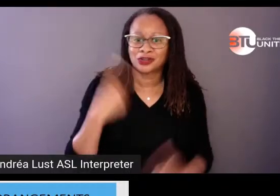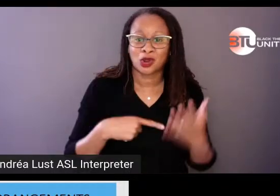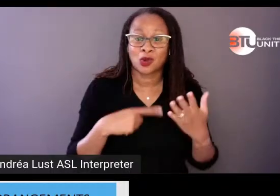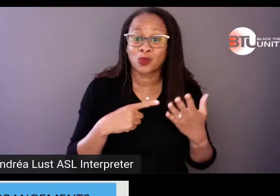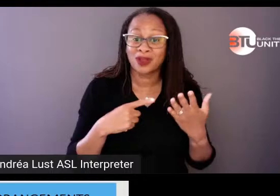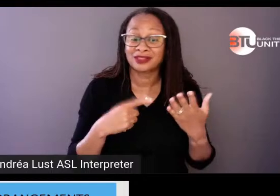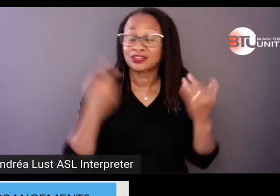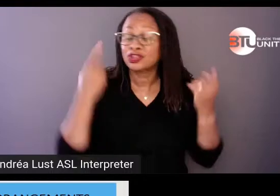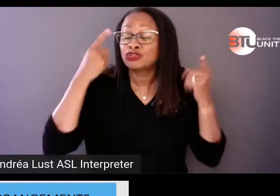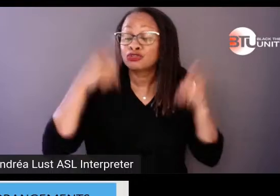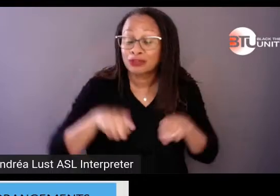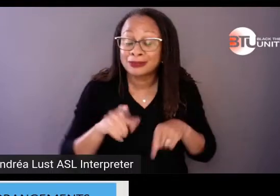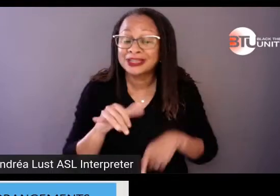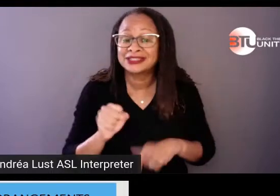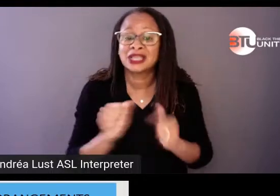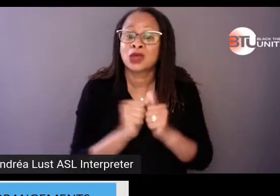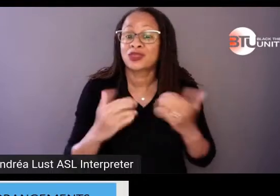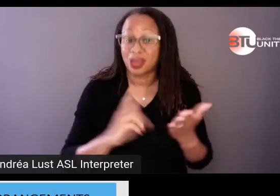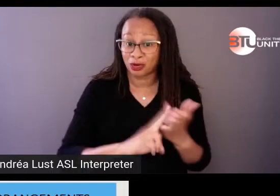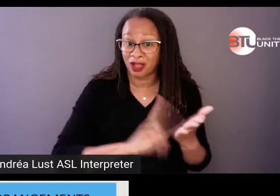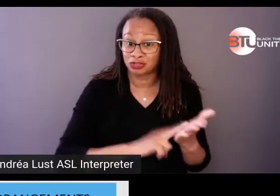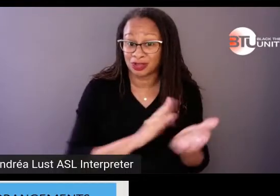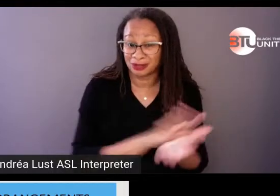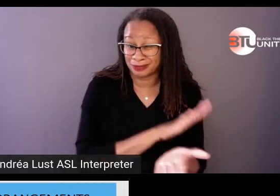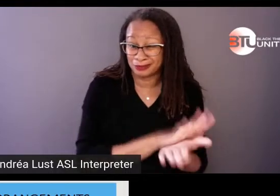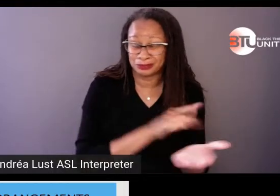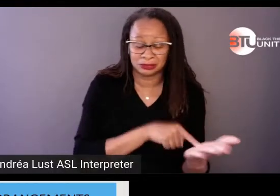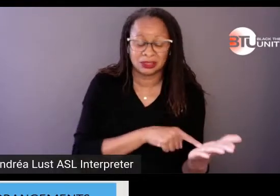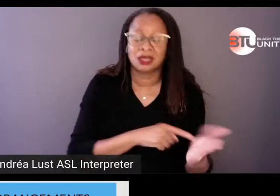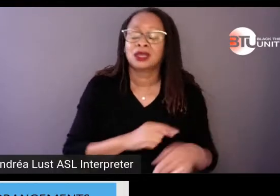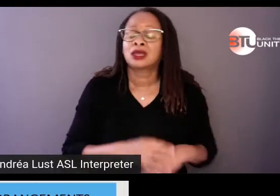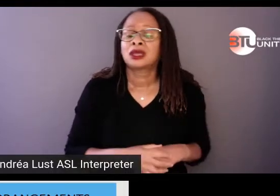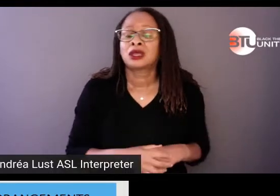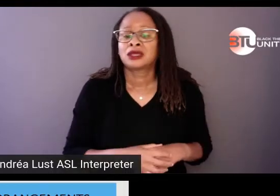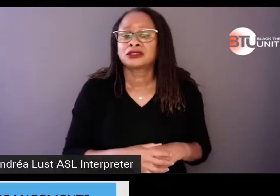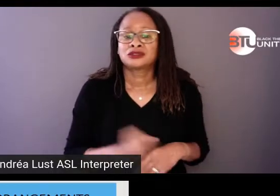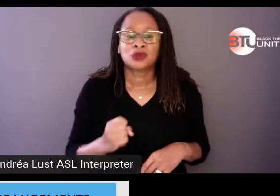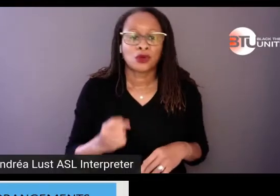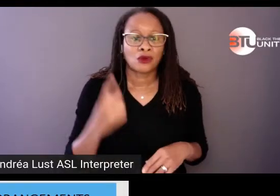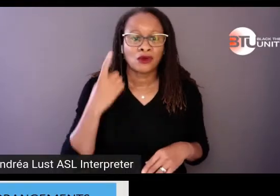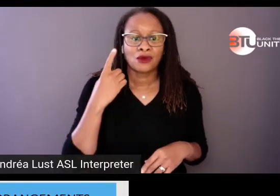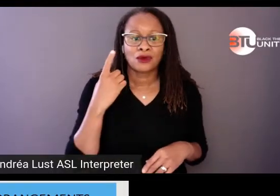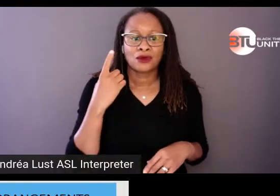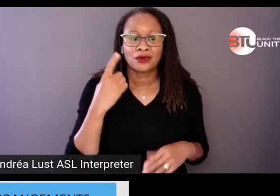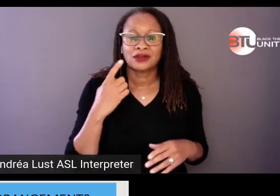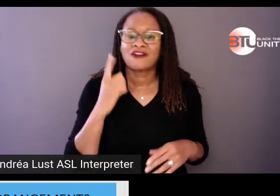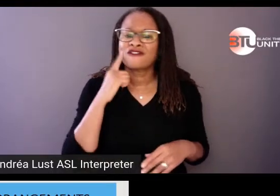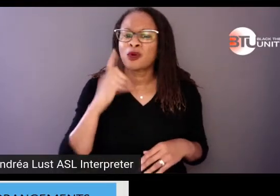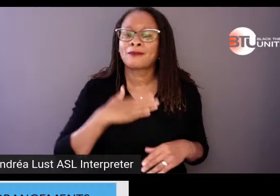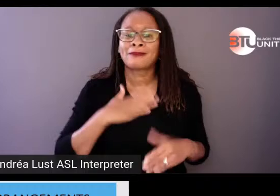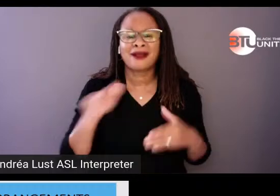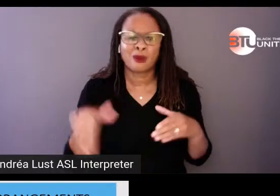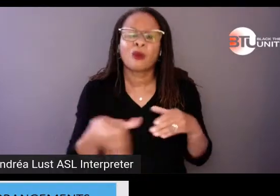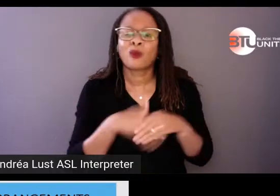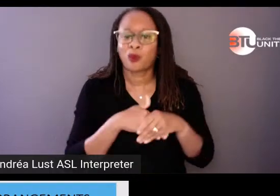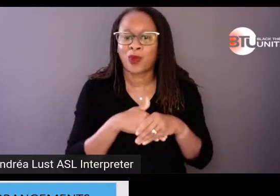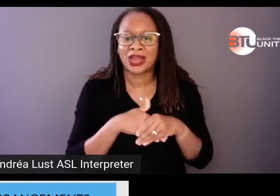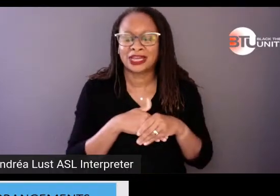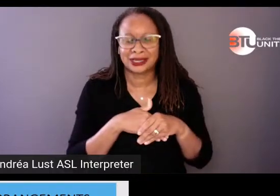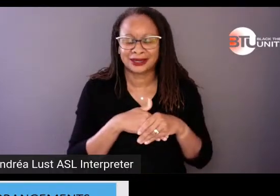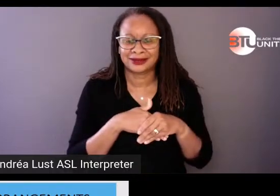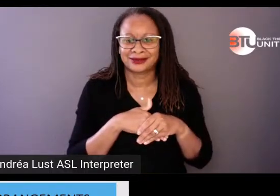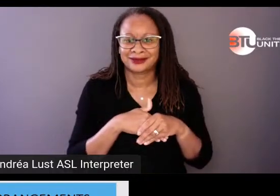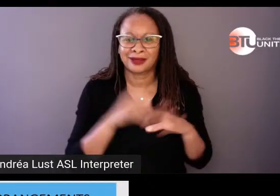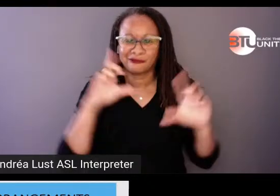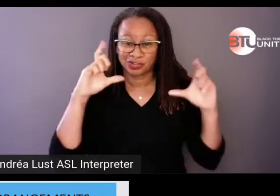arrangement is without having the contract, so that if for some reason, like my wedding photographer, you never get,